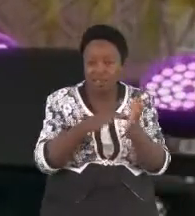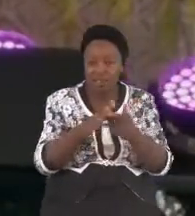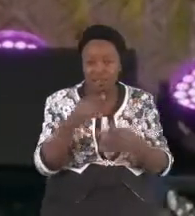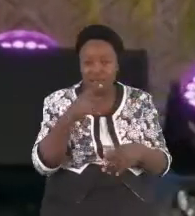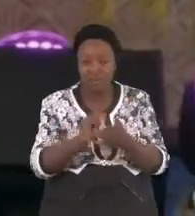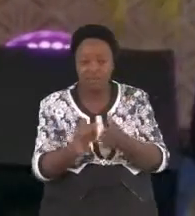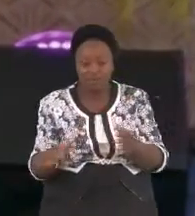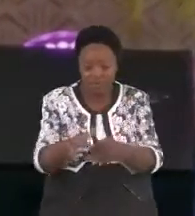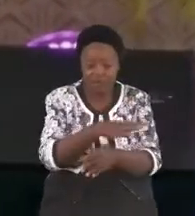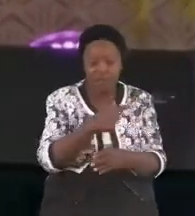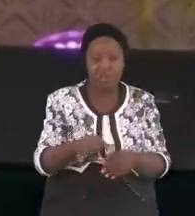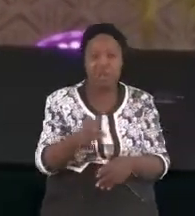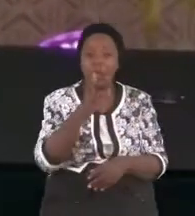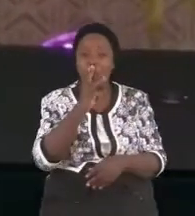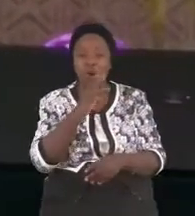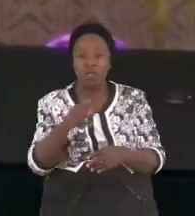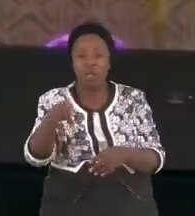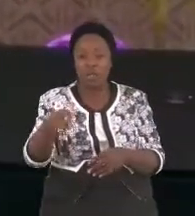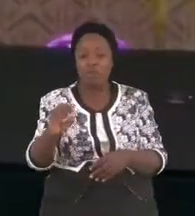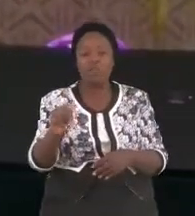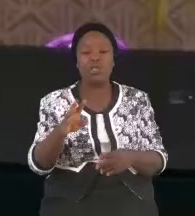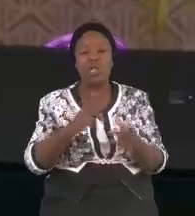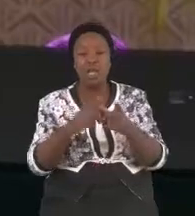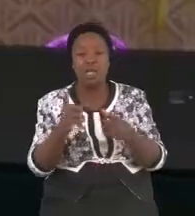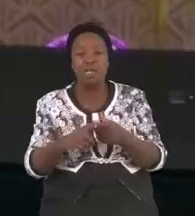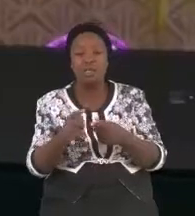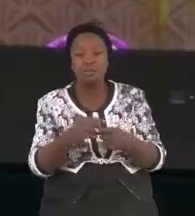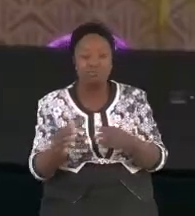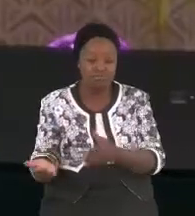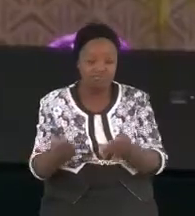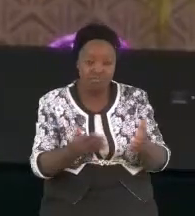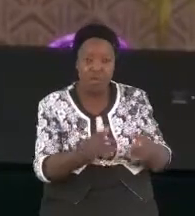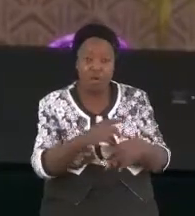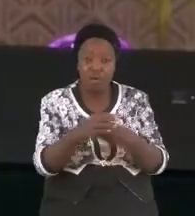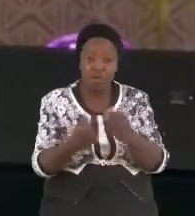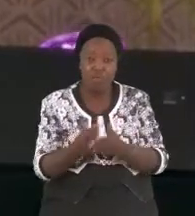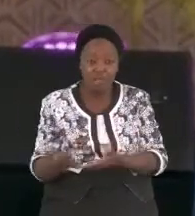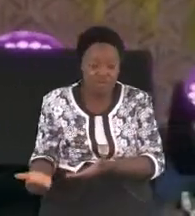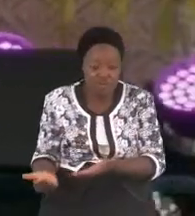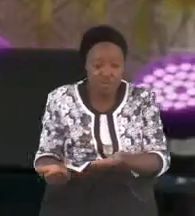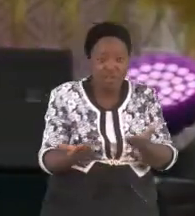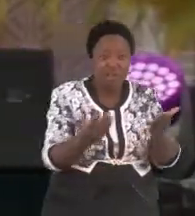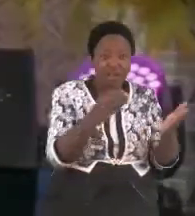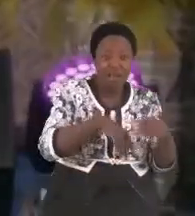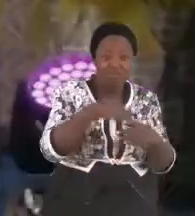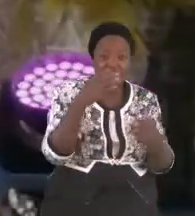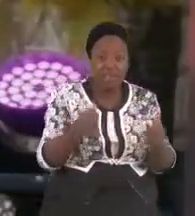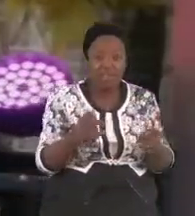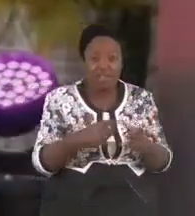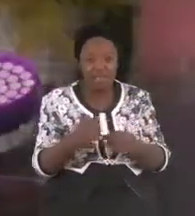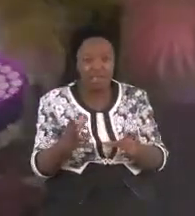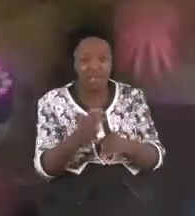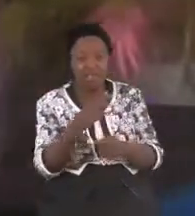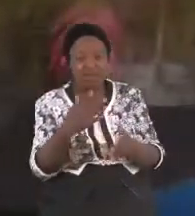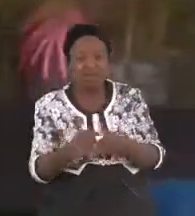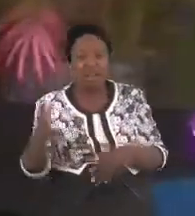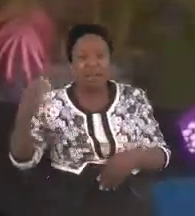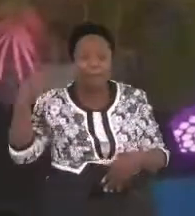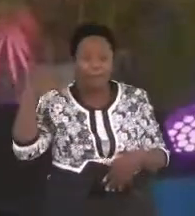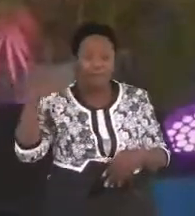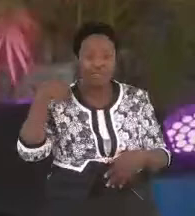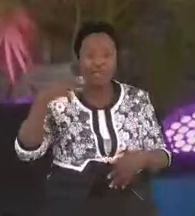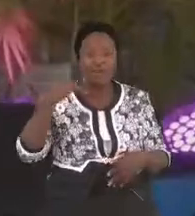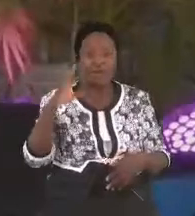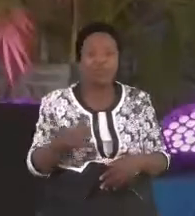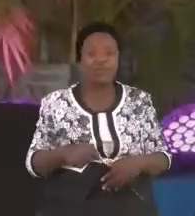pots, and without doing anything external, he said, "Draw it out now and take to the master of the ceremony."